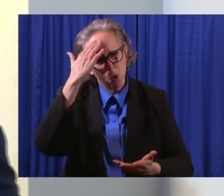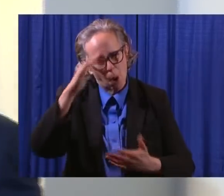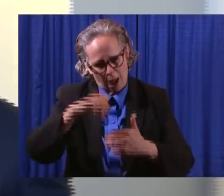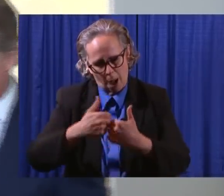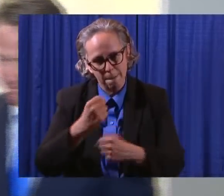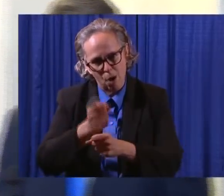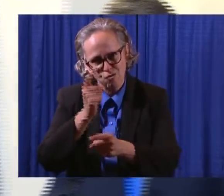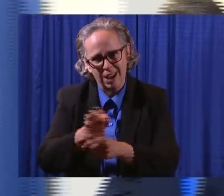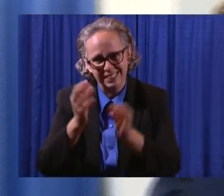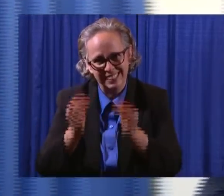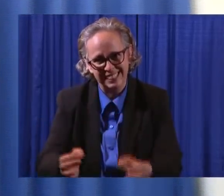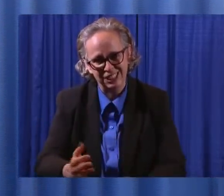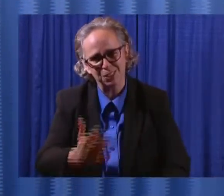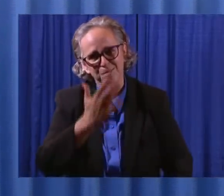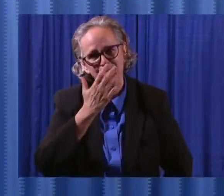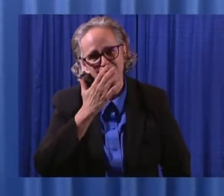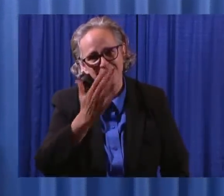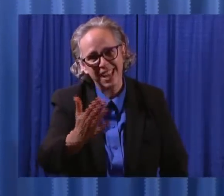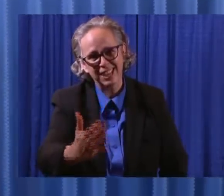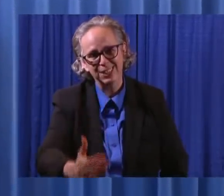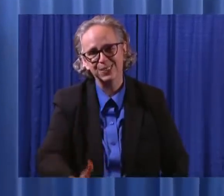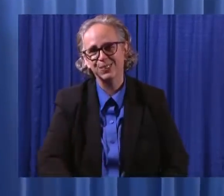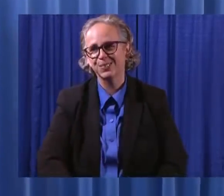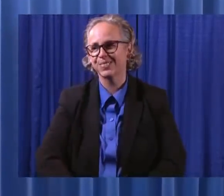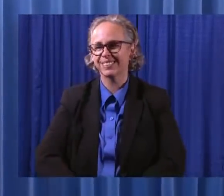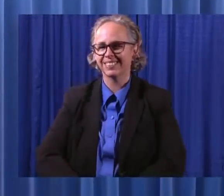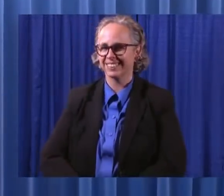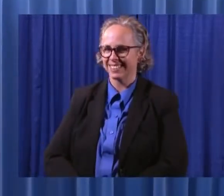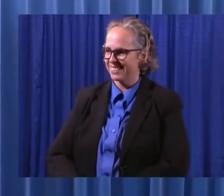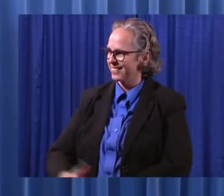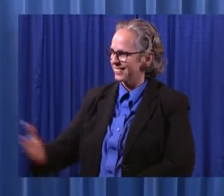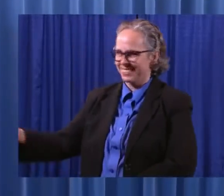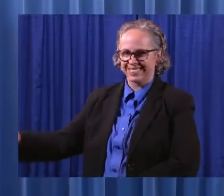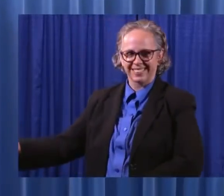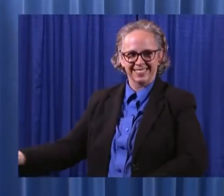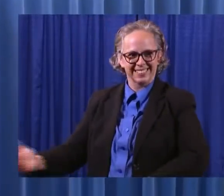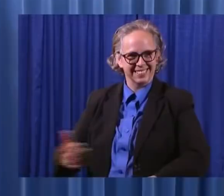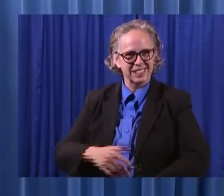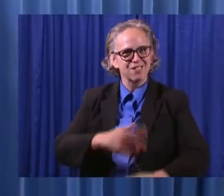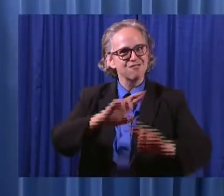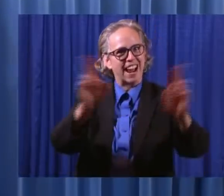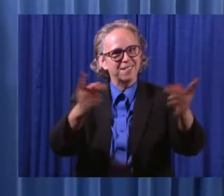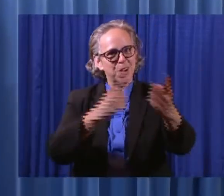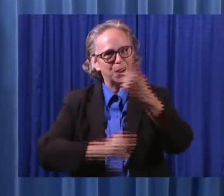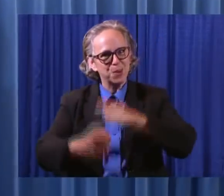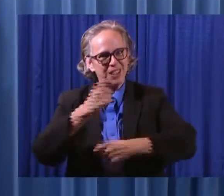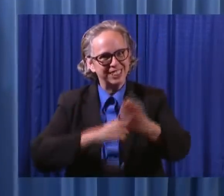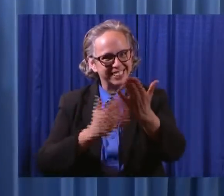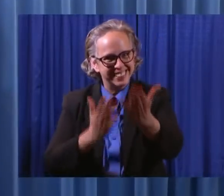Governor? Lieutenant Governor, thank you very much. We'll open it out for questions.